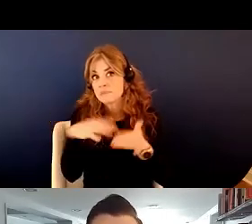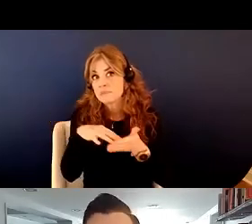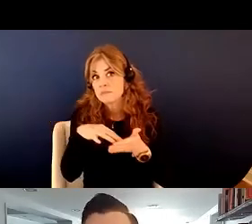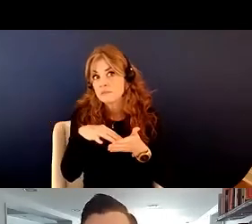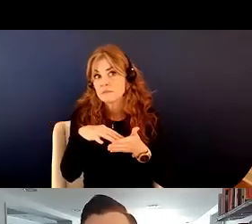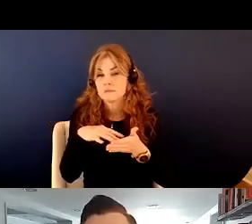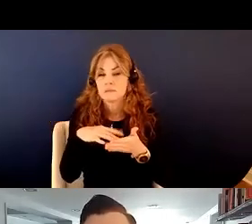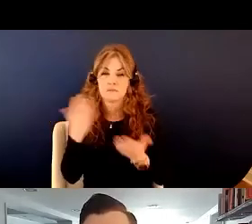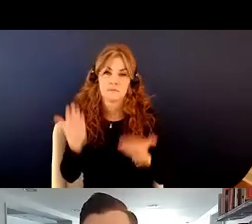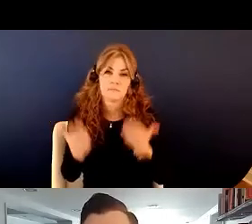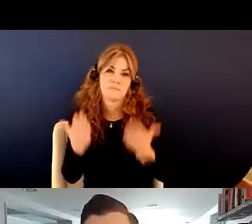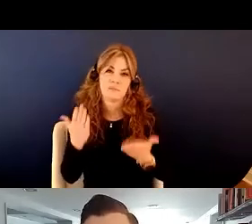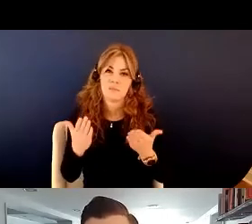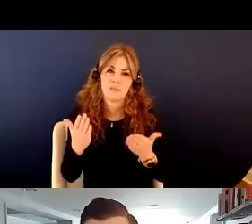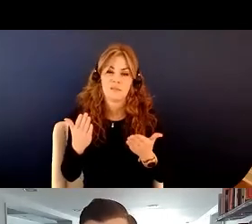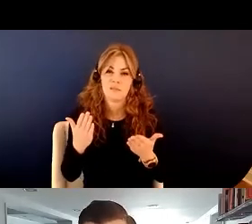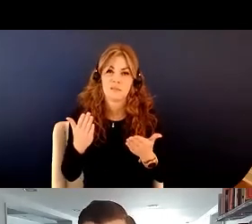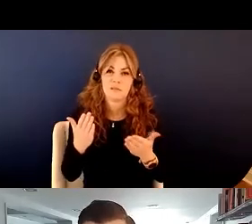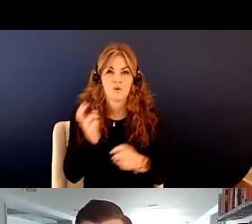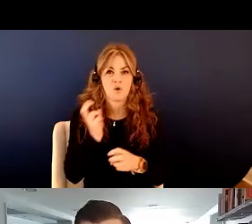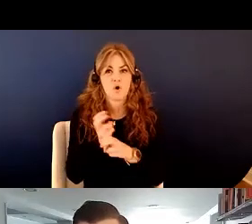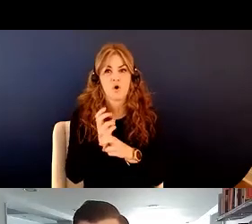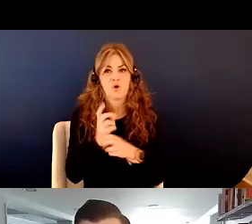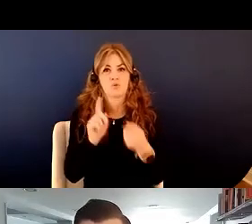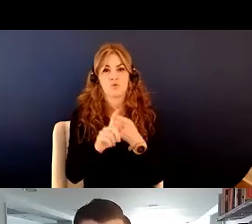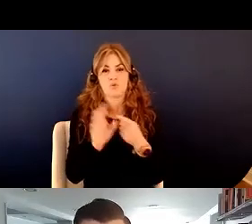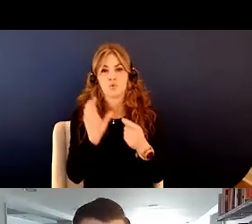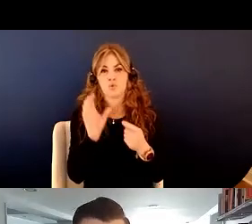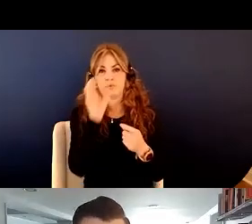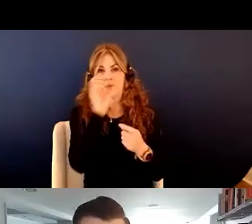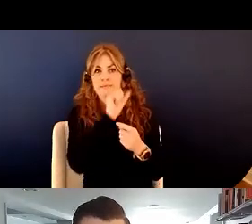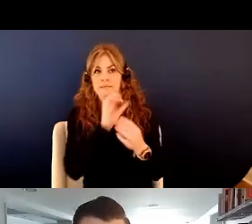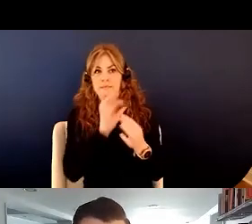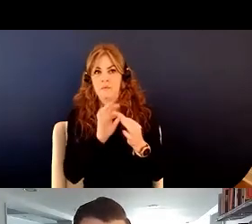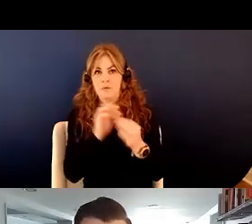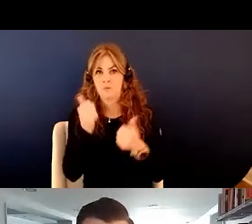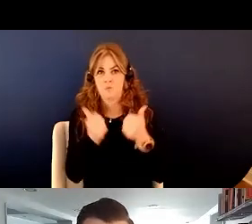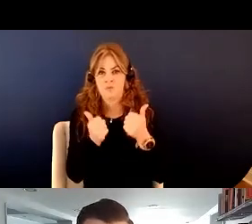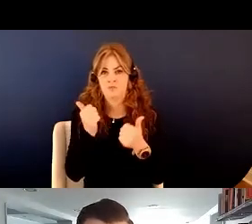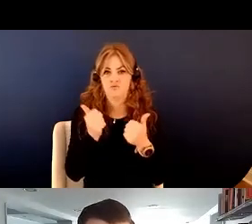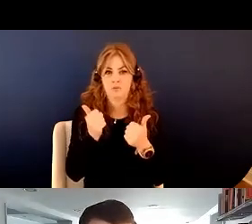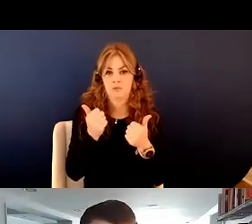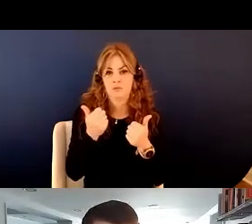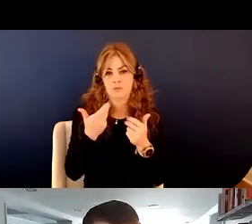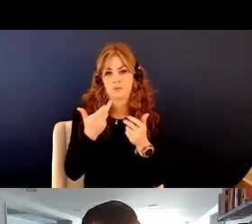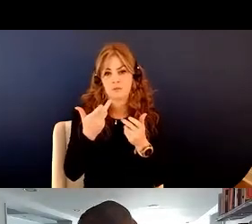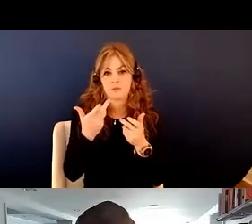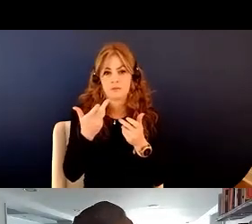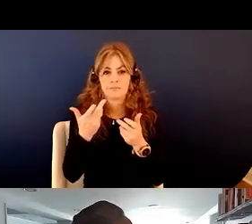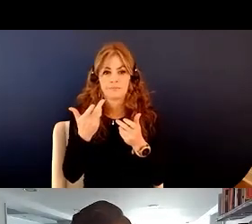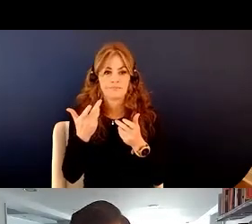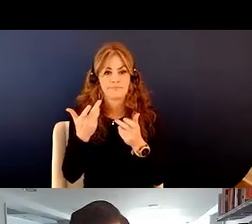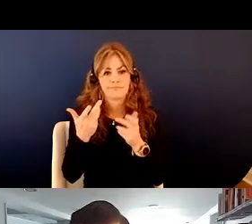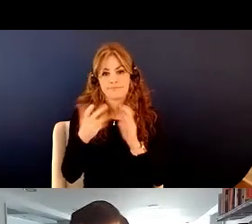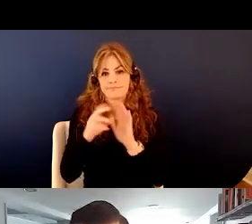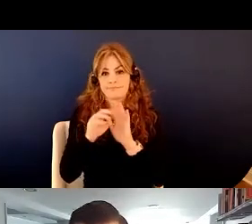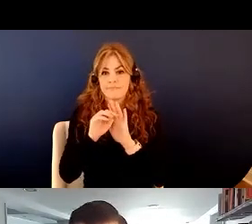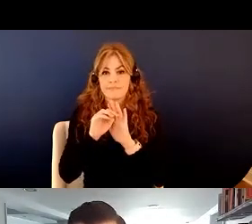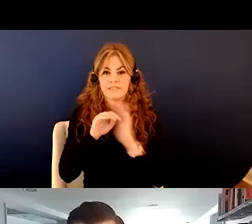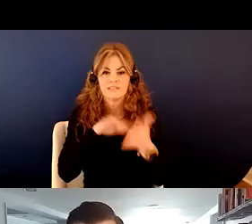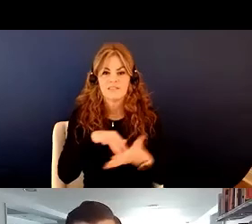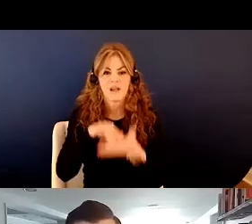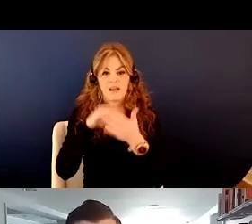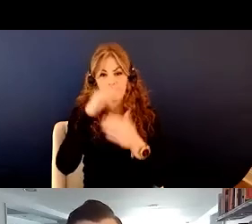there may be some difficulty in estimating a key parameter needed for the random effects model, and I'll circle back to that a little bit